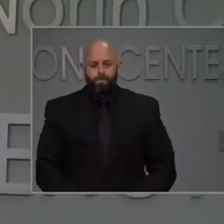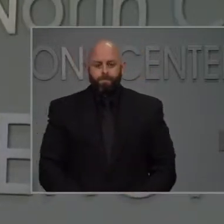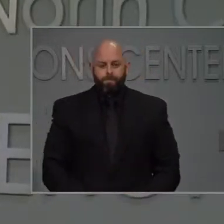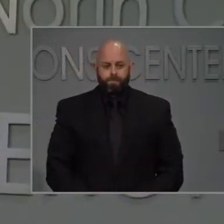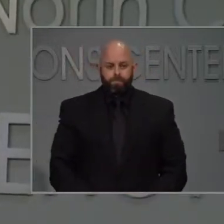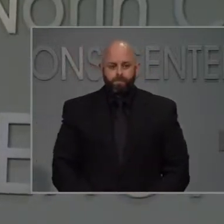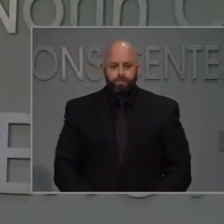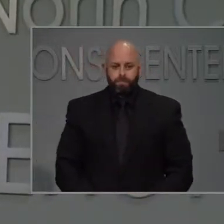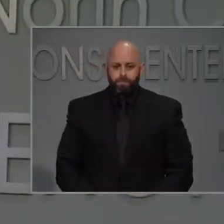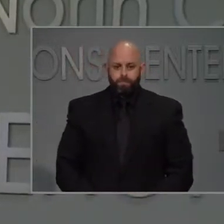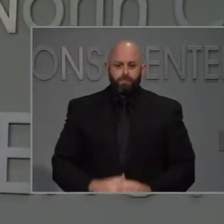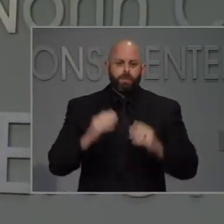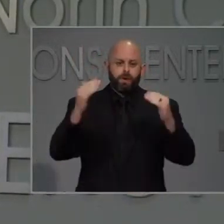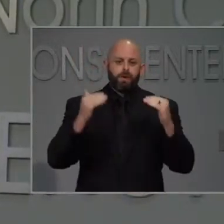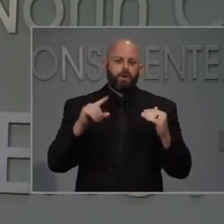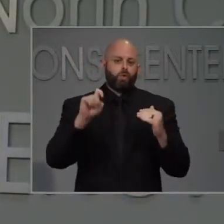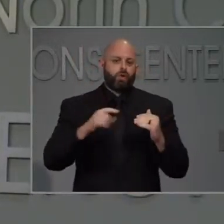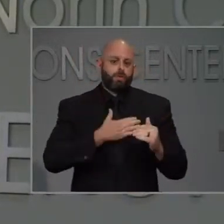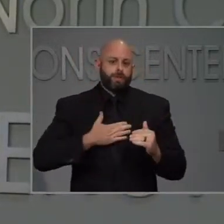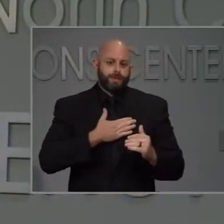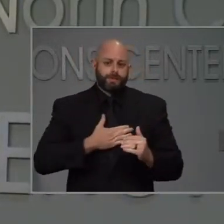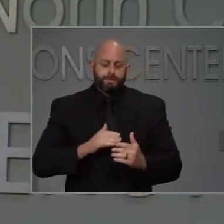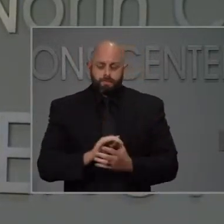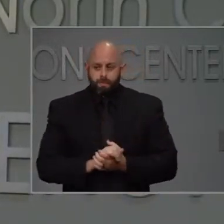Thank you, Dr. Cohen. Next question, please.